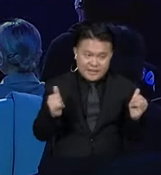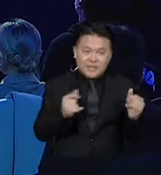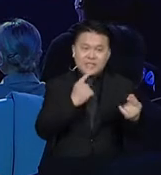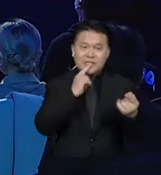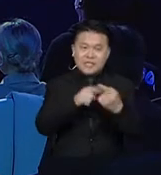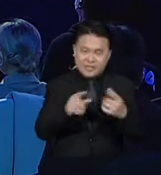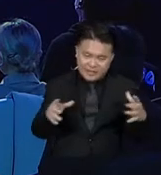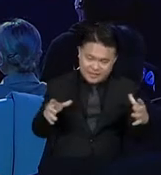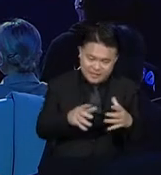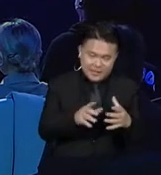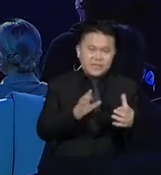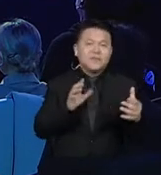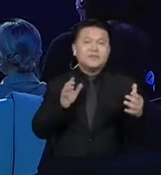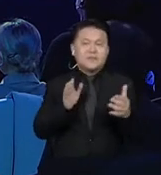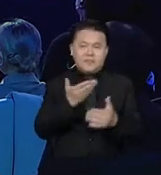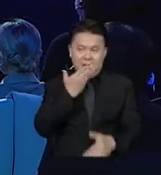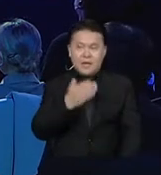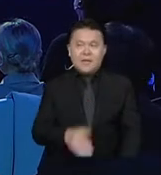white sclera and they're visible.